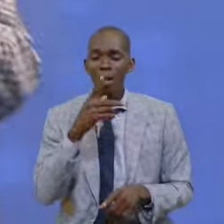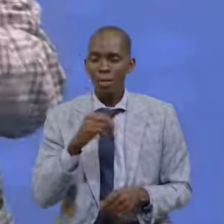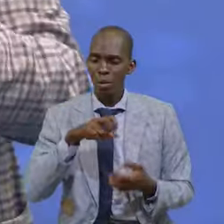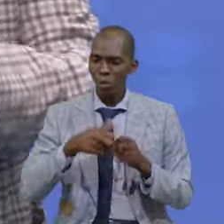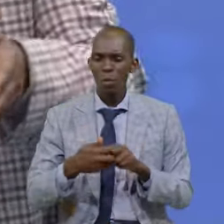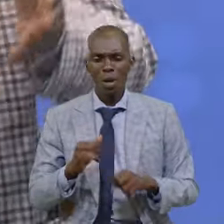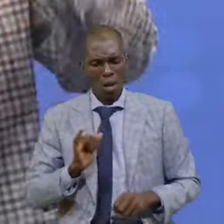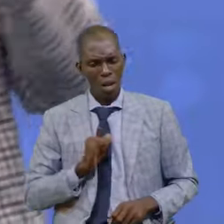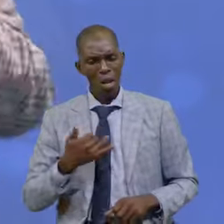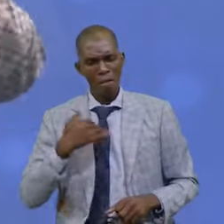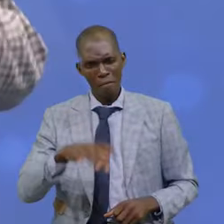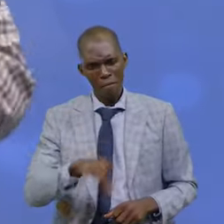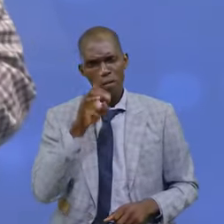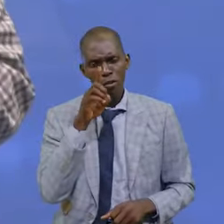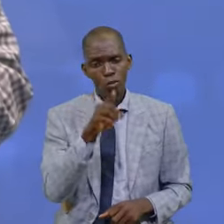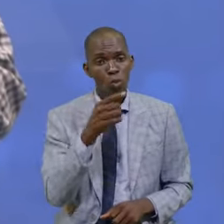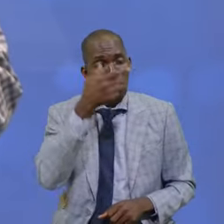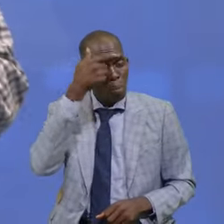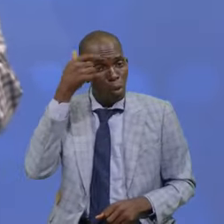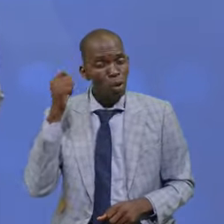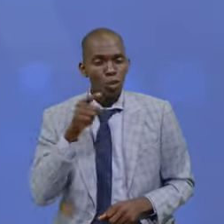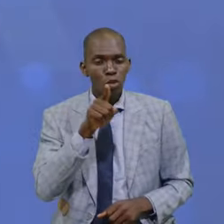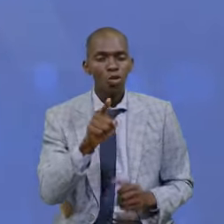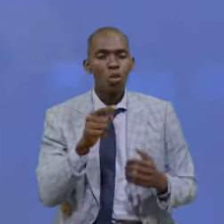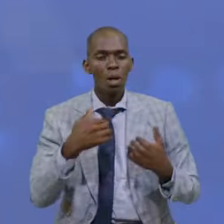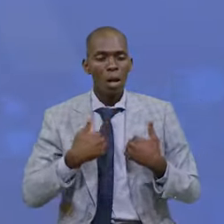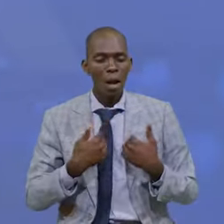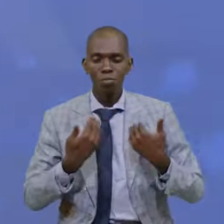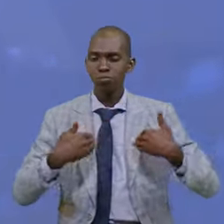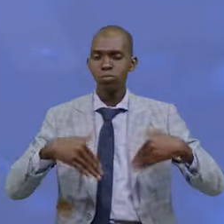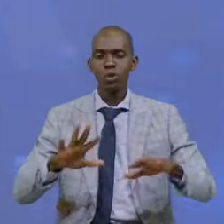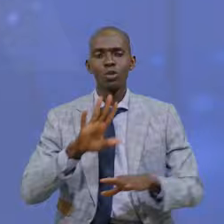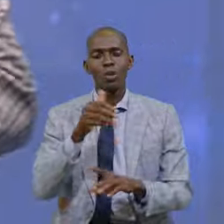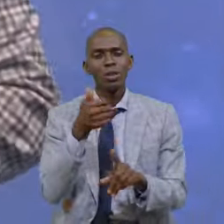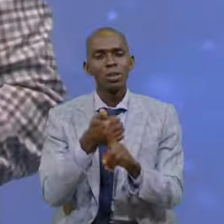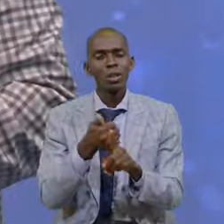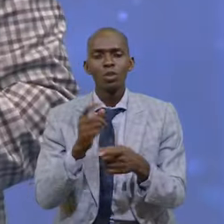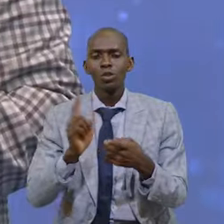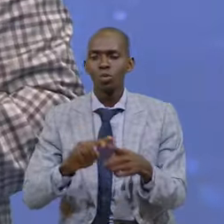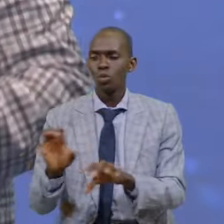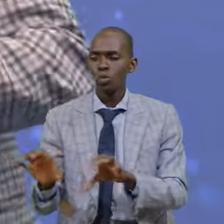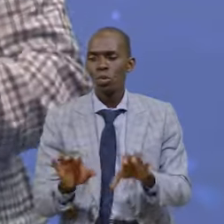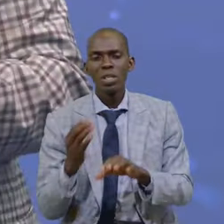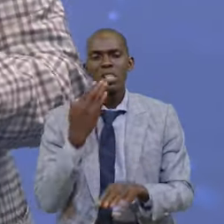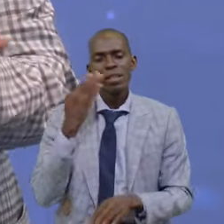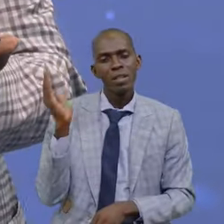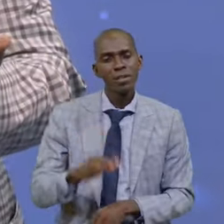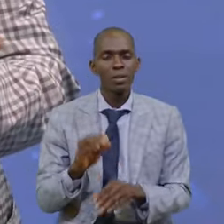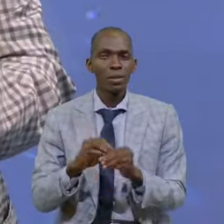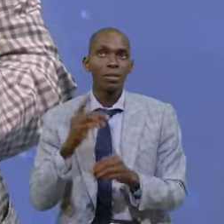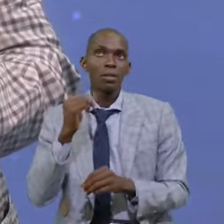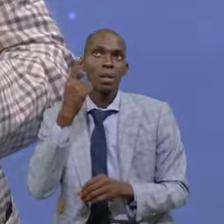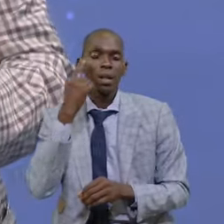because thou hast sold thyself to work evil in the sight of the Lord.